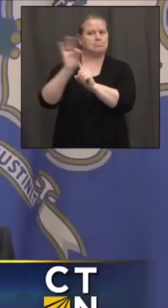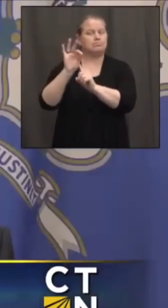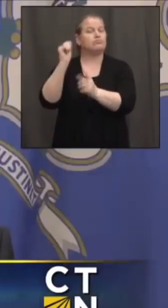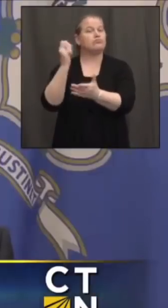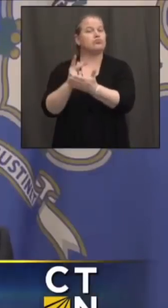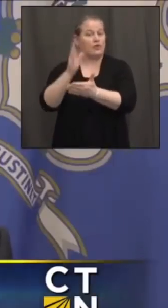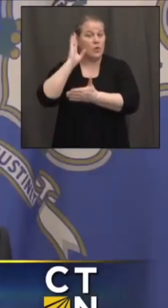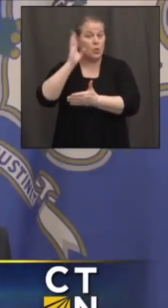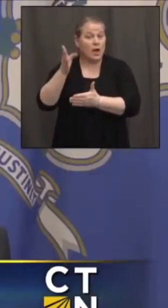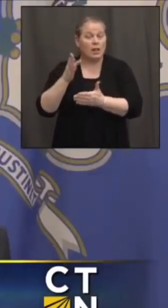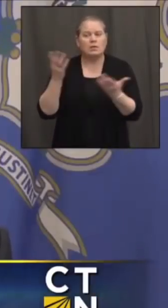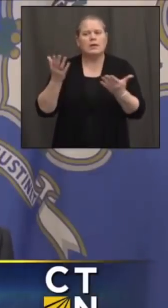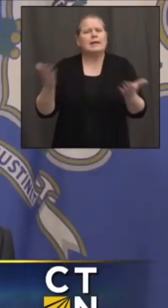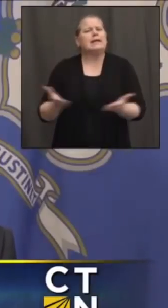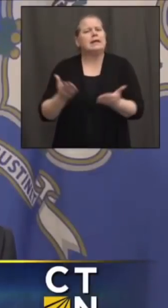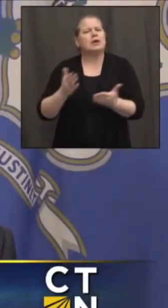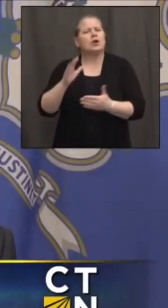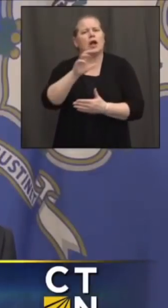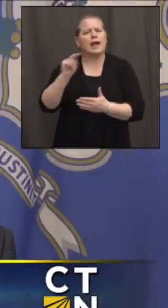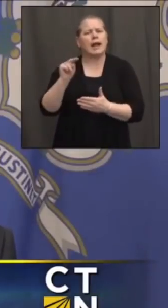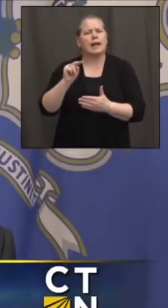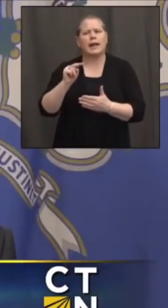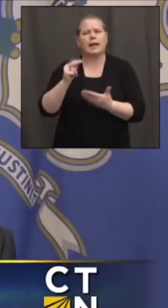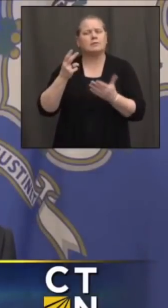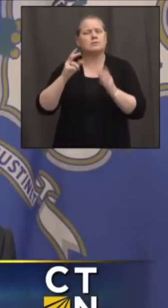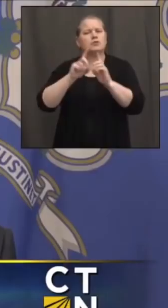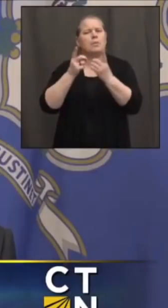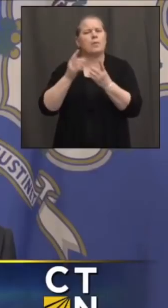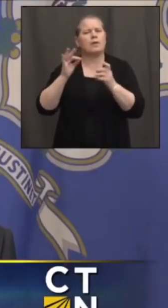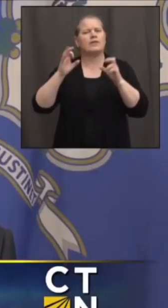tell you we've got a great deputy who's, filling in at